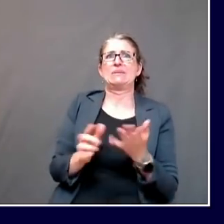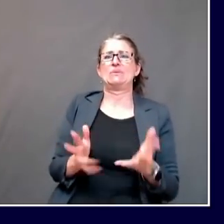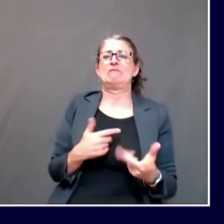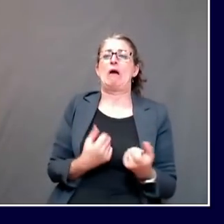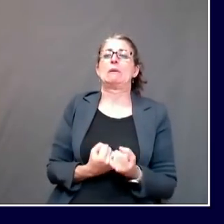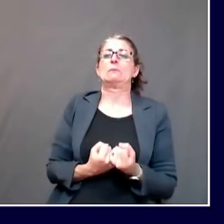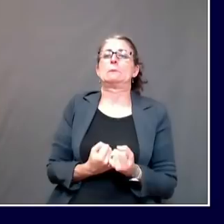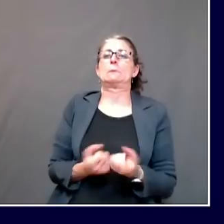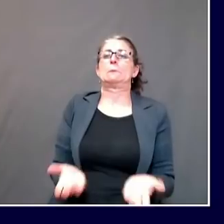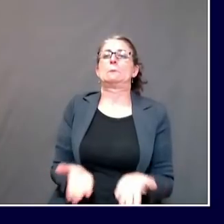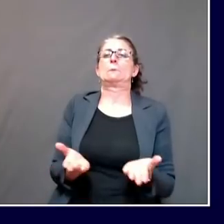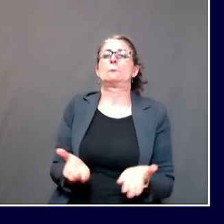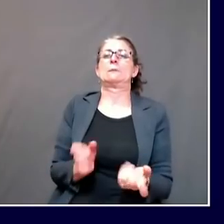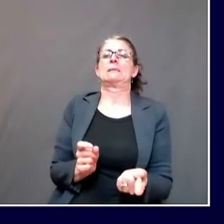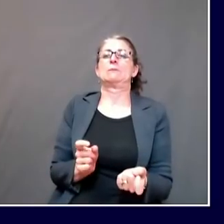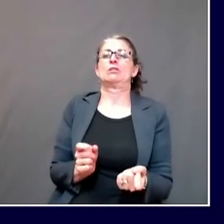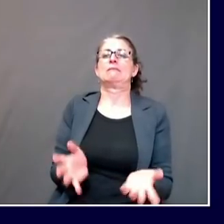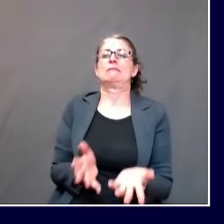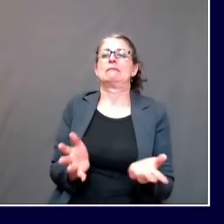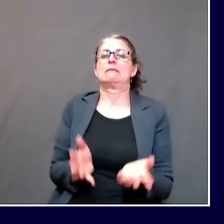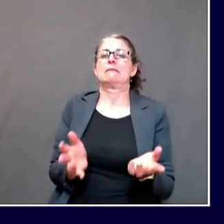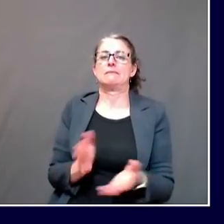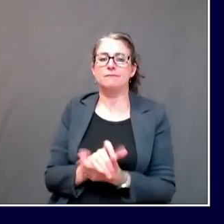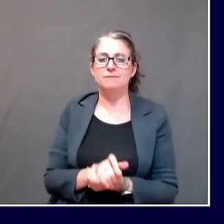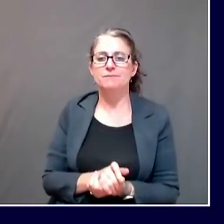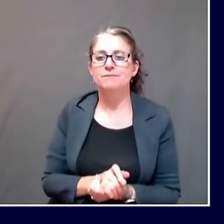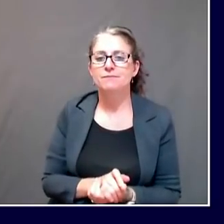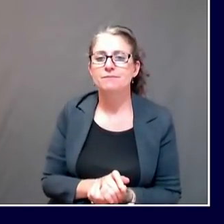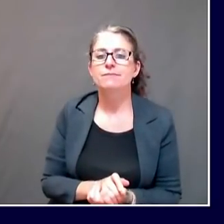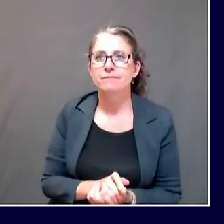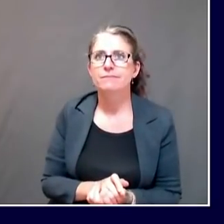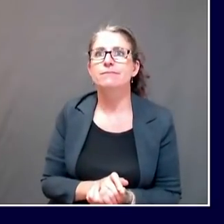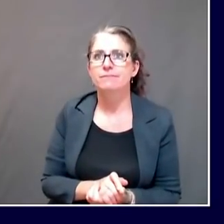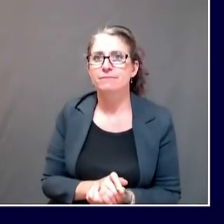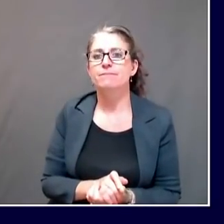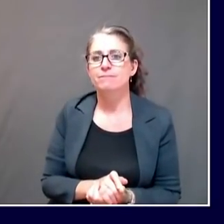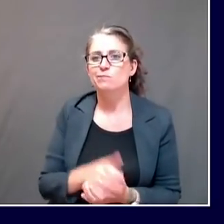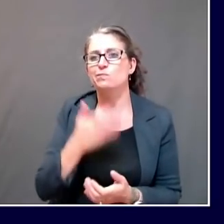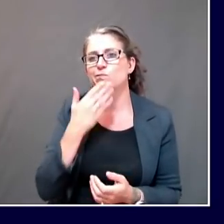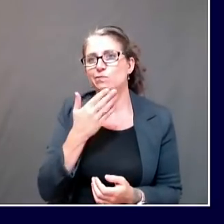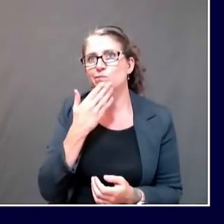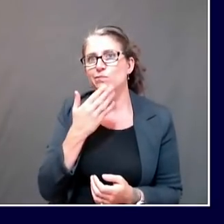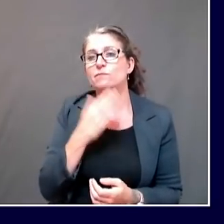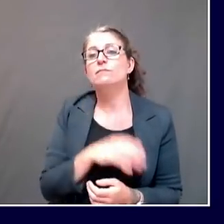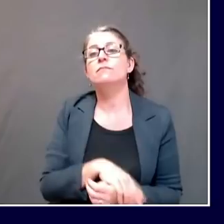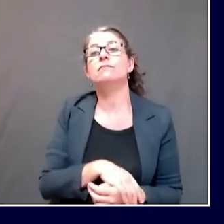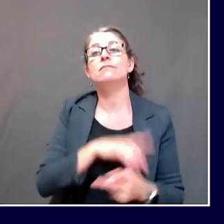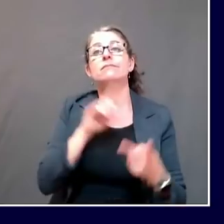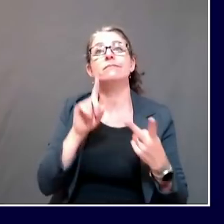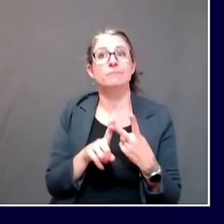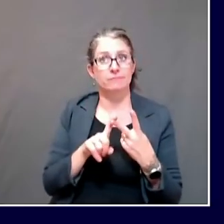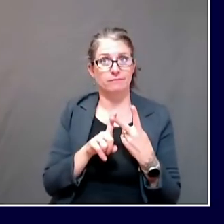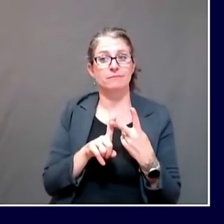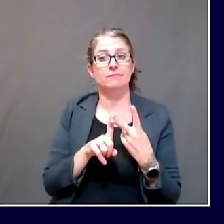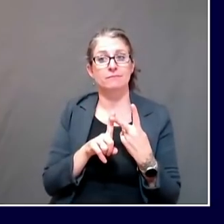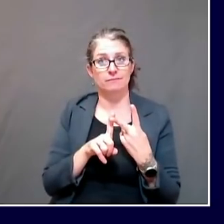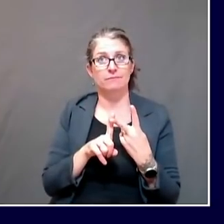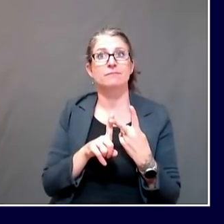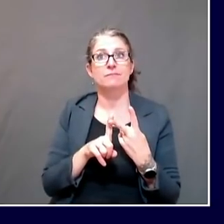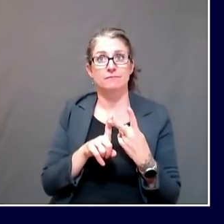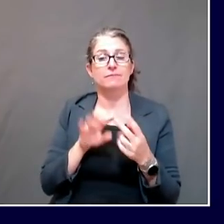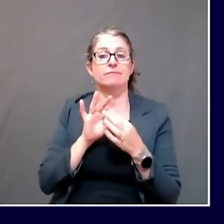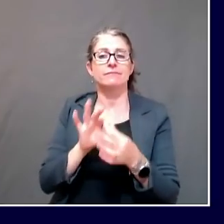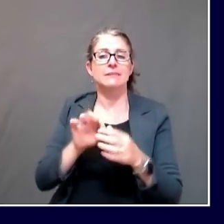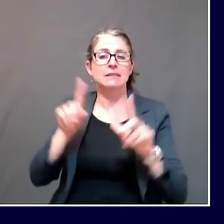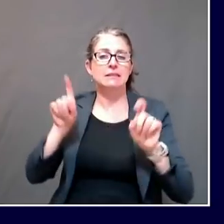you, Governor Mills. And my next question is about testing. I received an email from someone who is looking to go